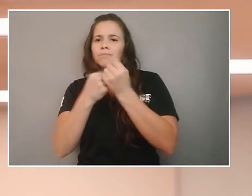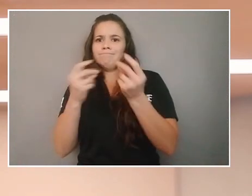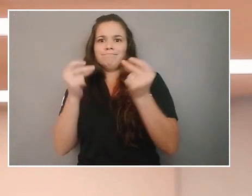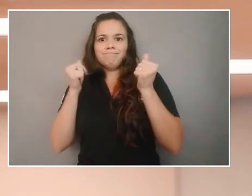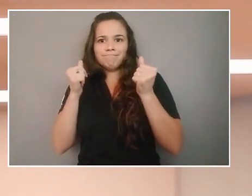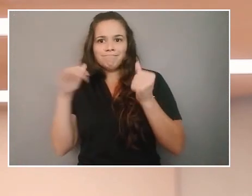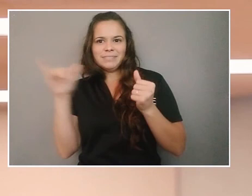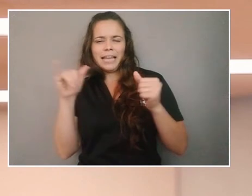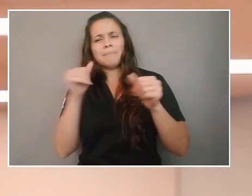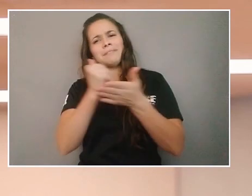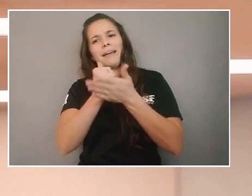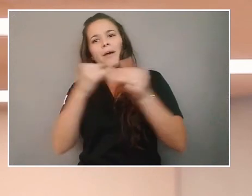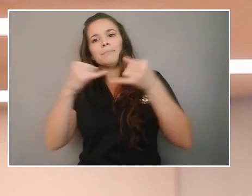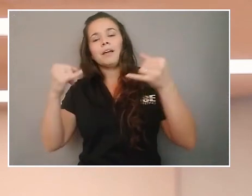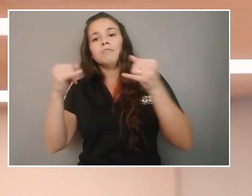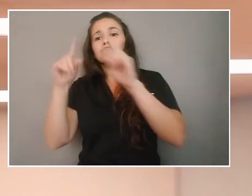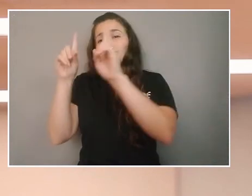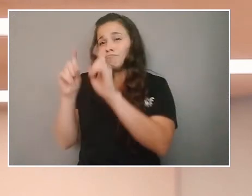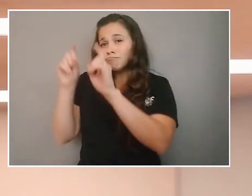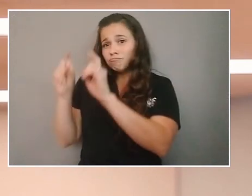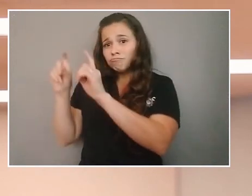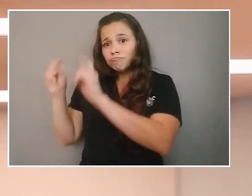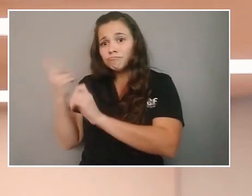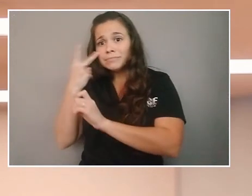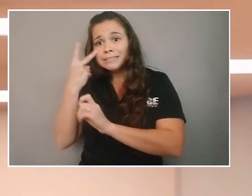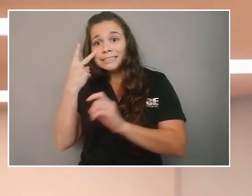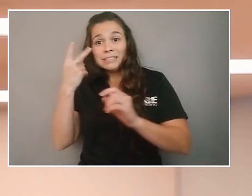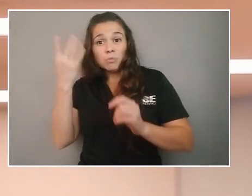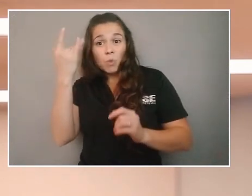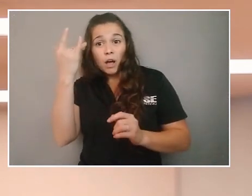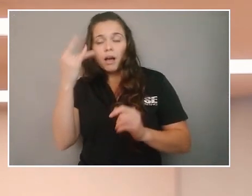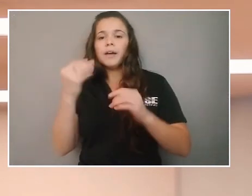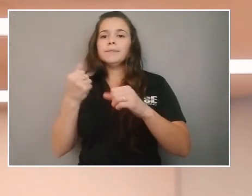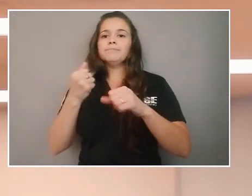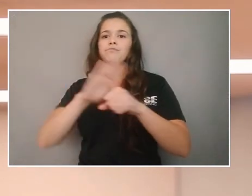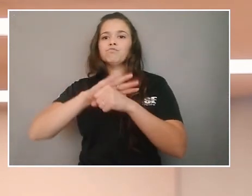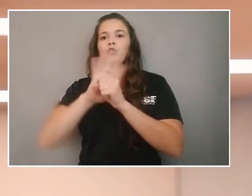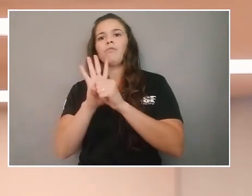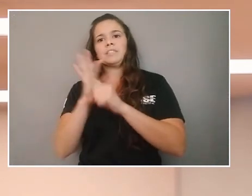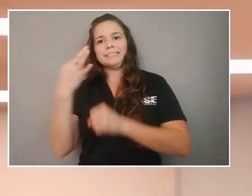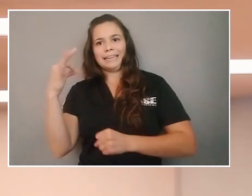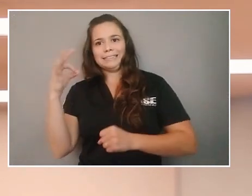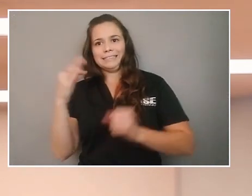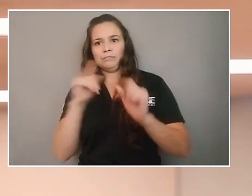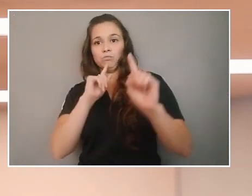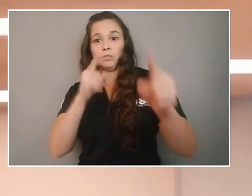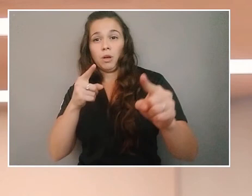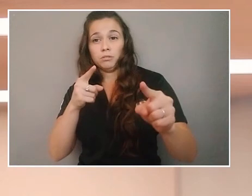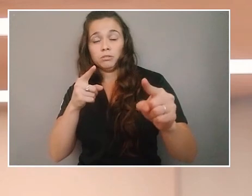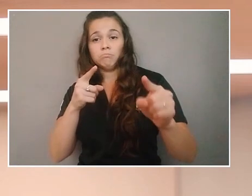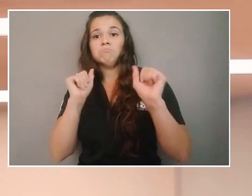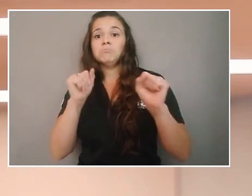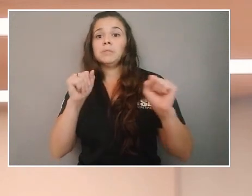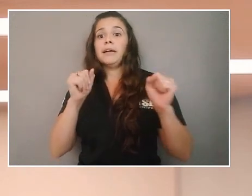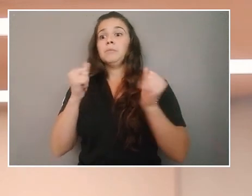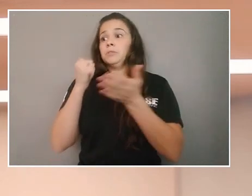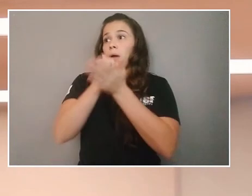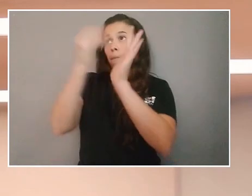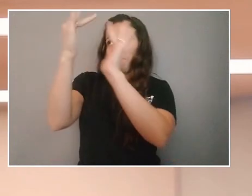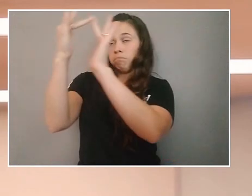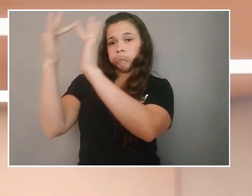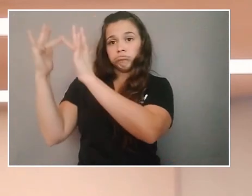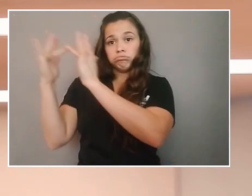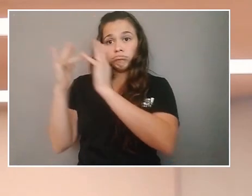this app due to the COVID-19 response in order to provide services remotely.